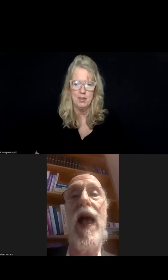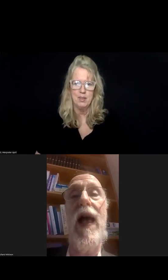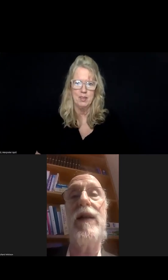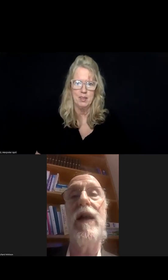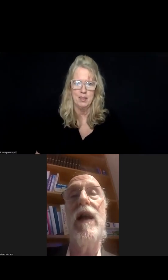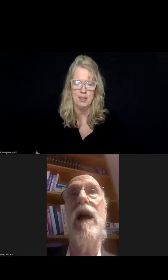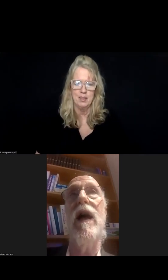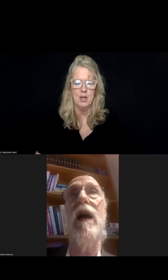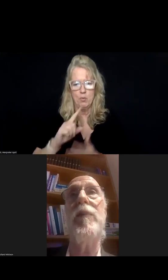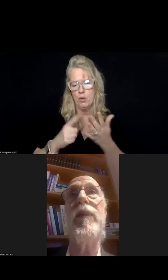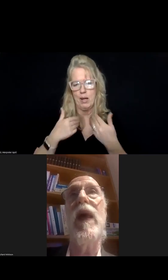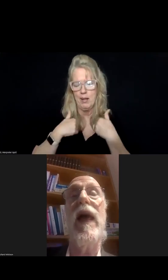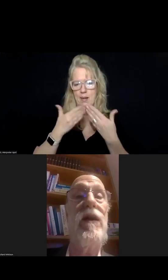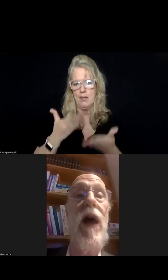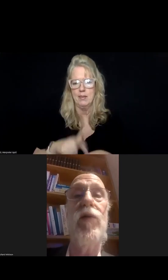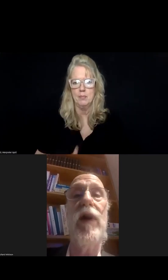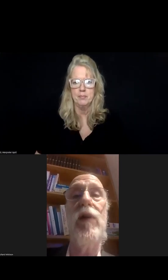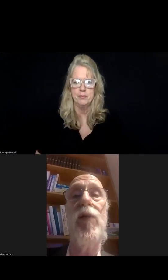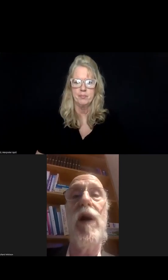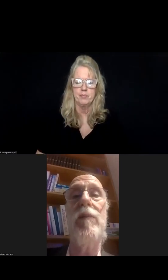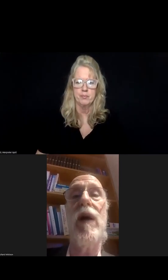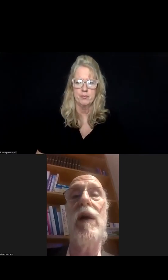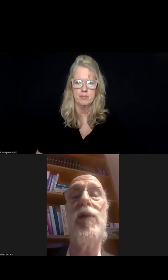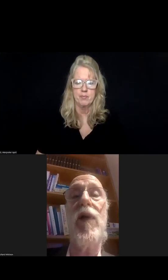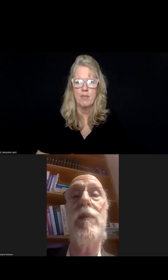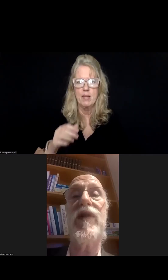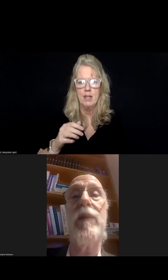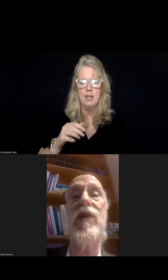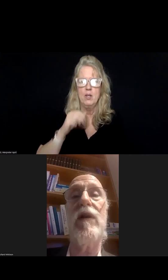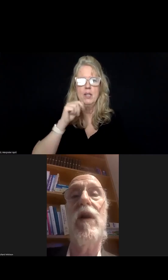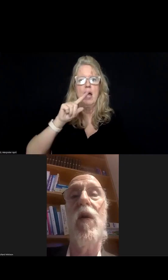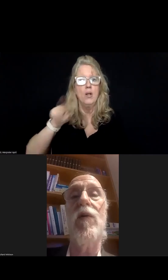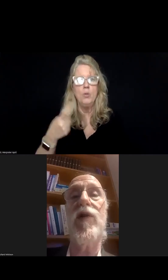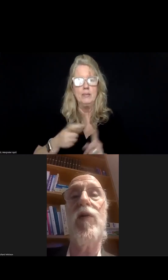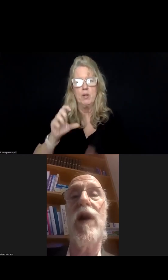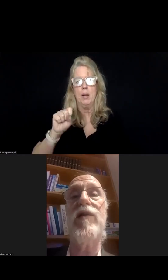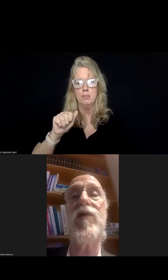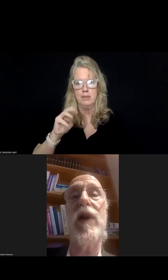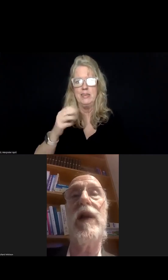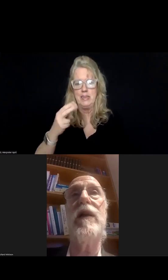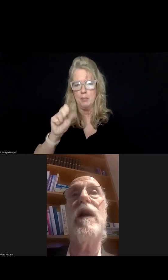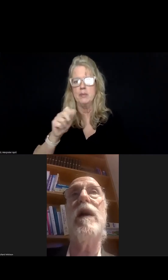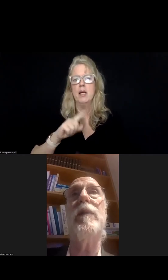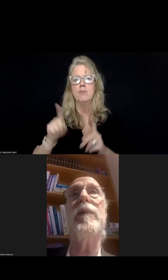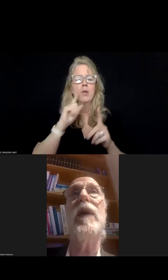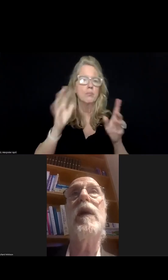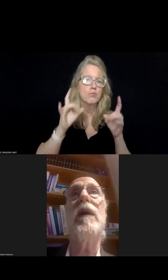that I had. And not only from SAMHSA, also